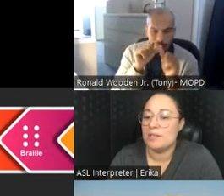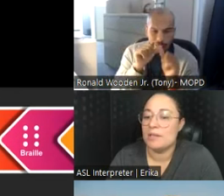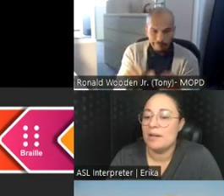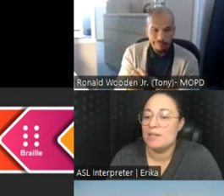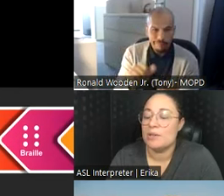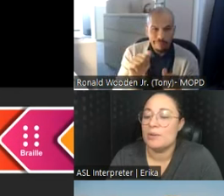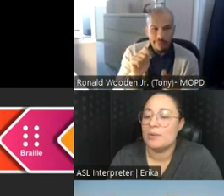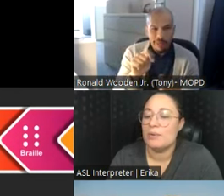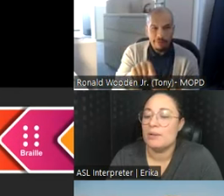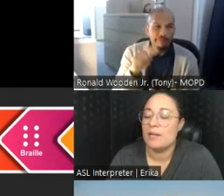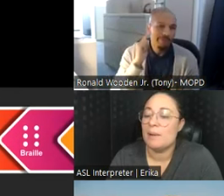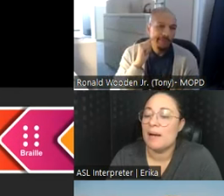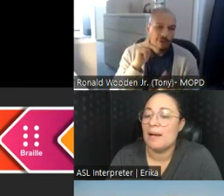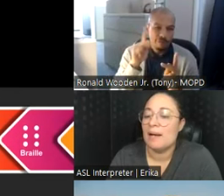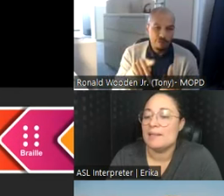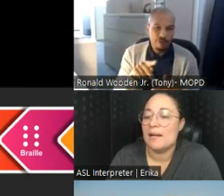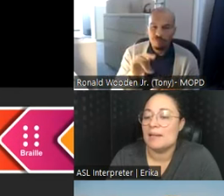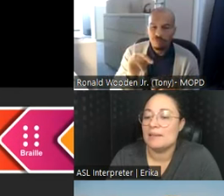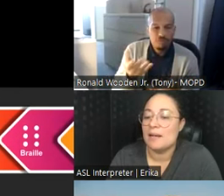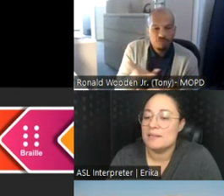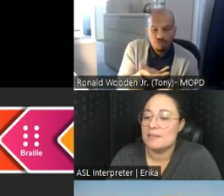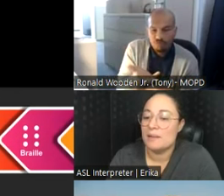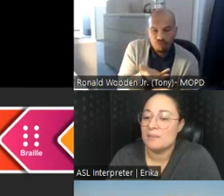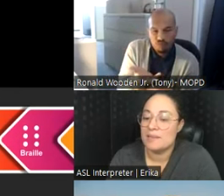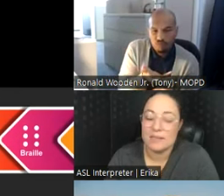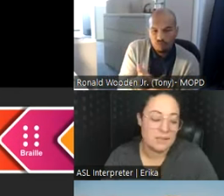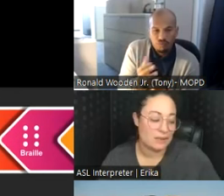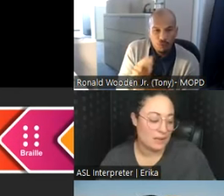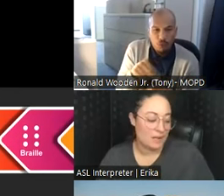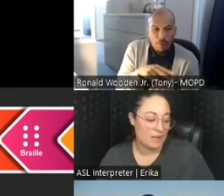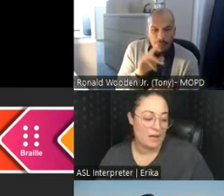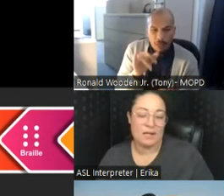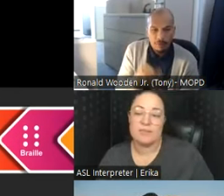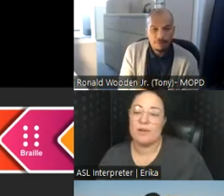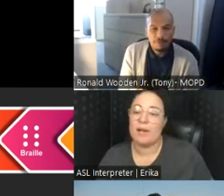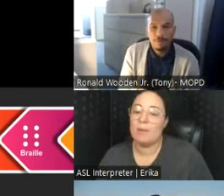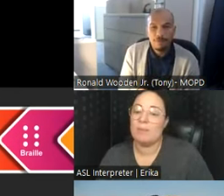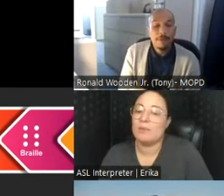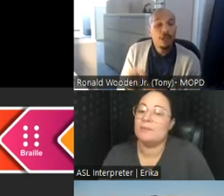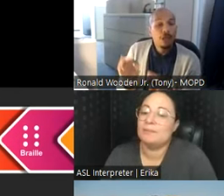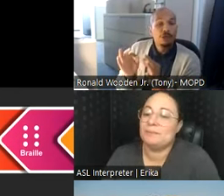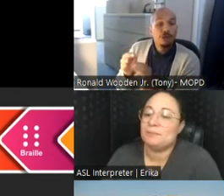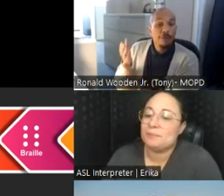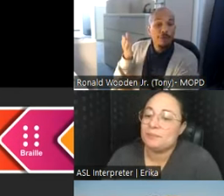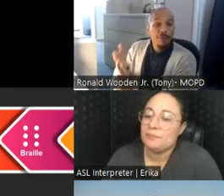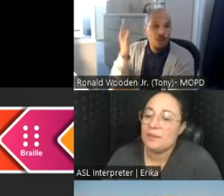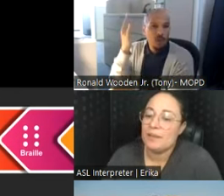conversation. So keeping eye contact consistently is very helpful.